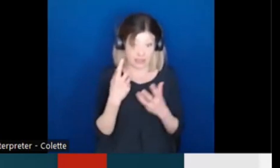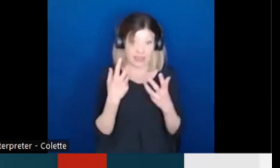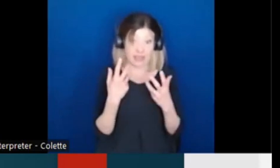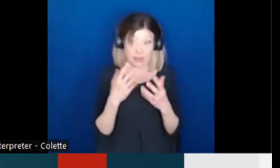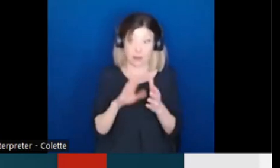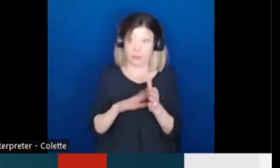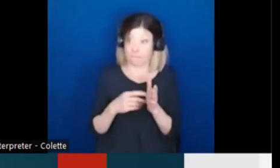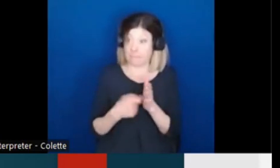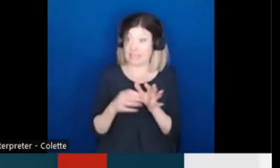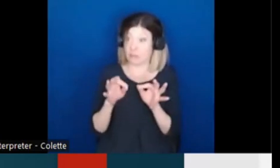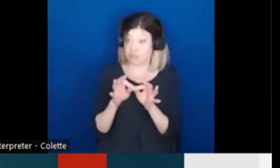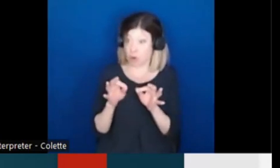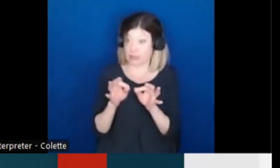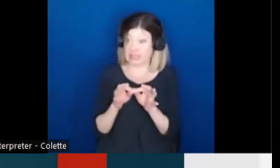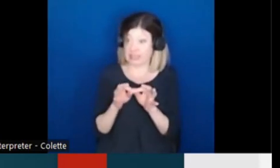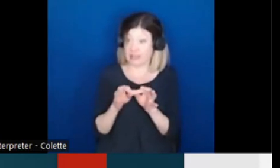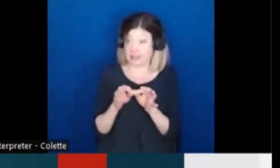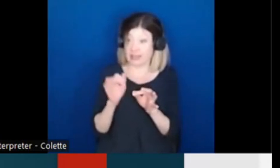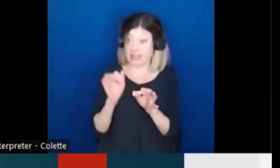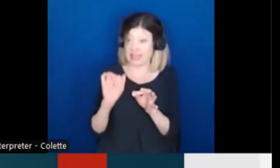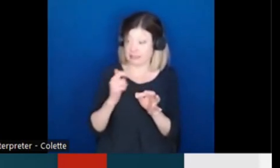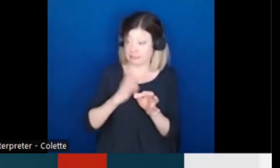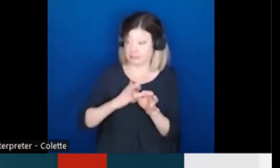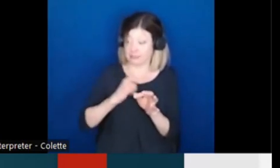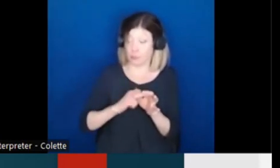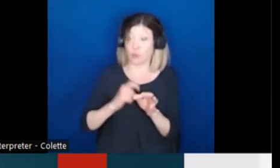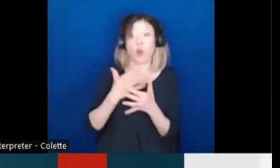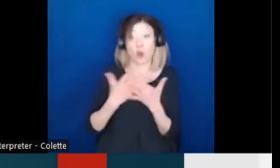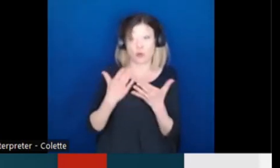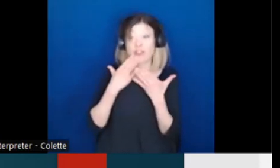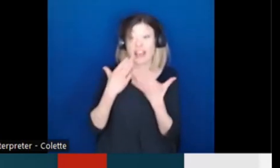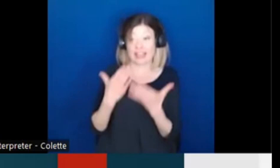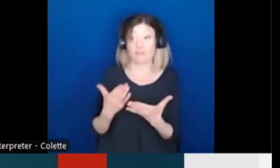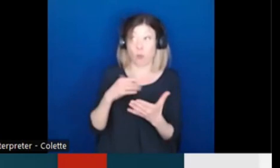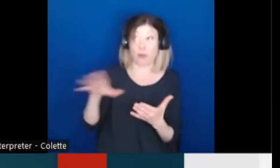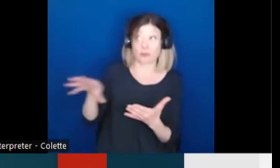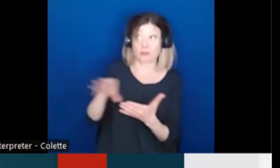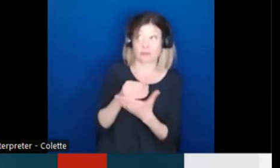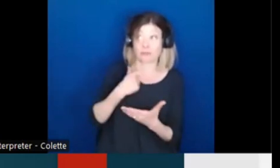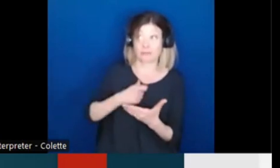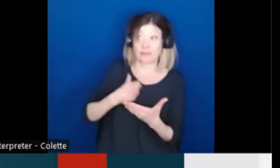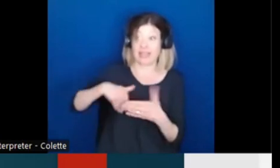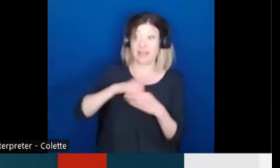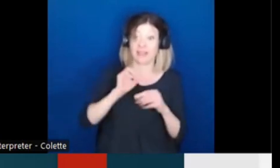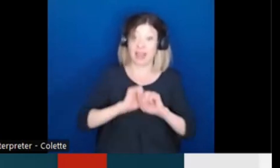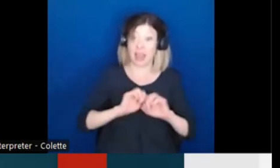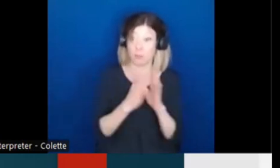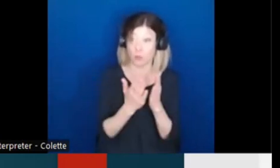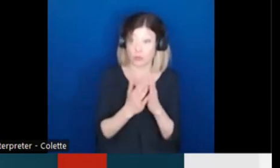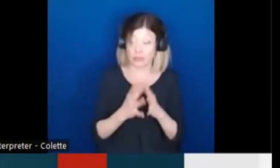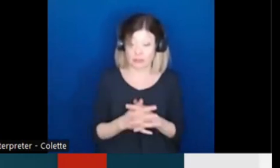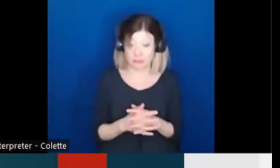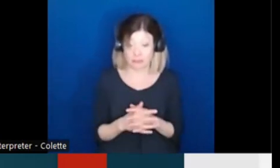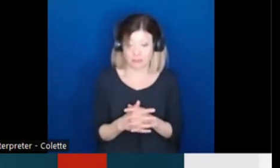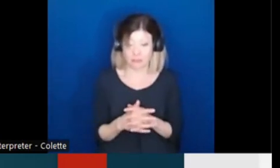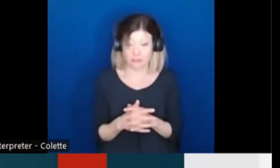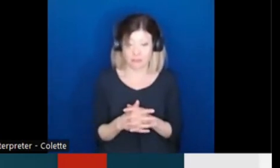for in letting his daughters read Byron. So they were reading